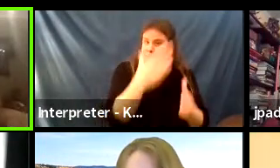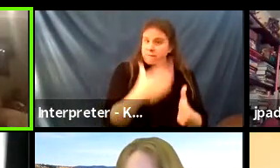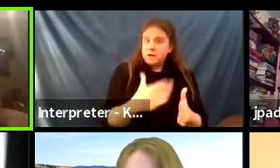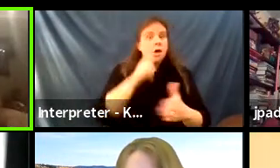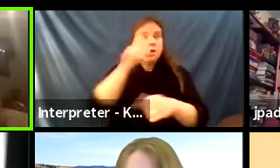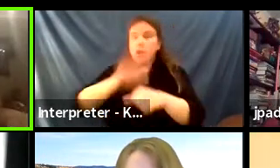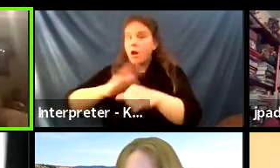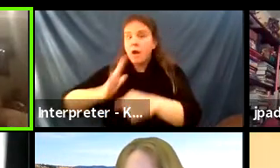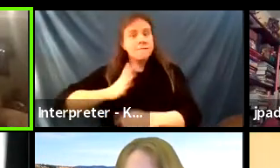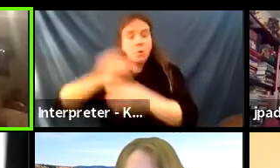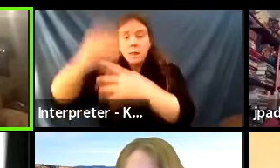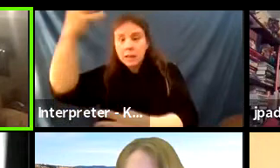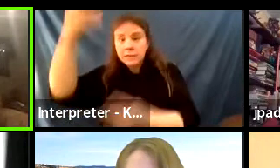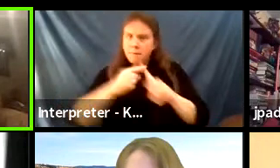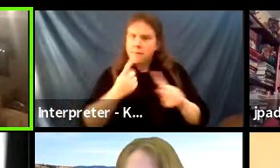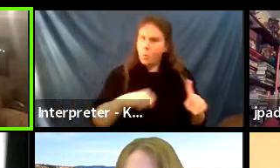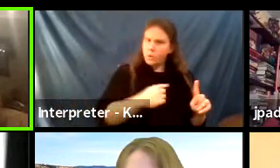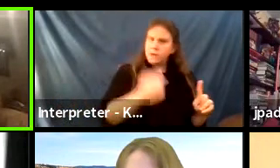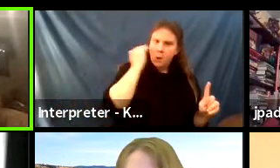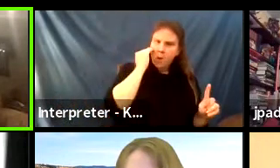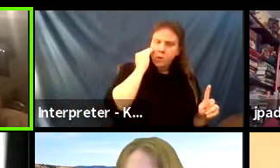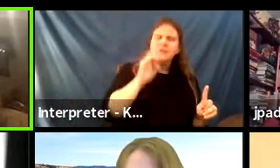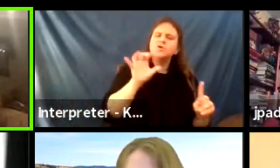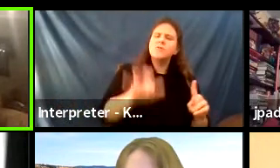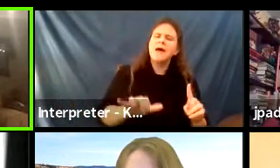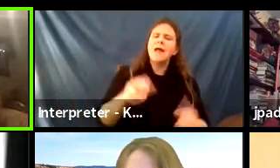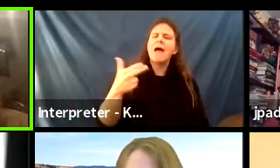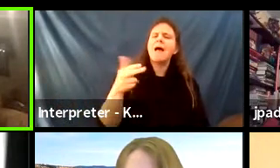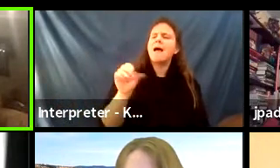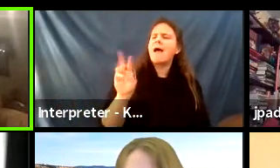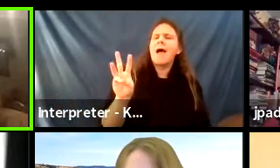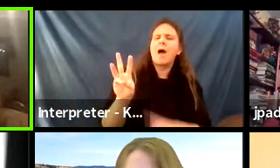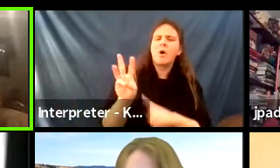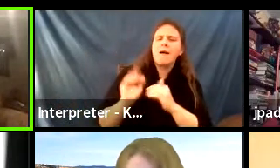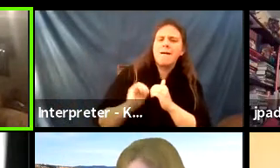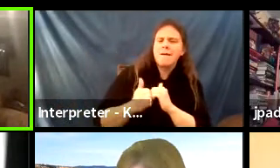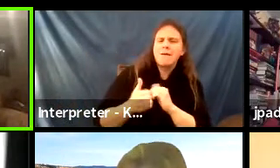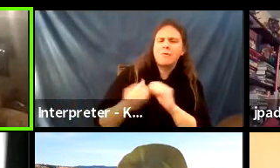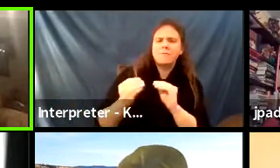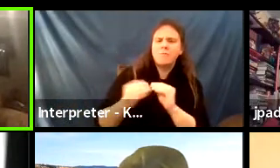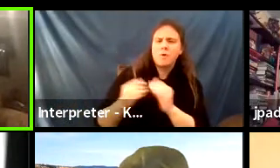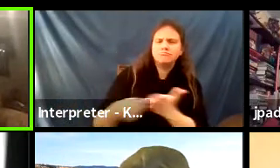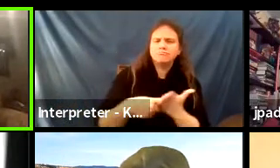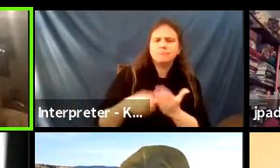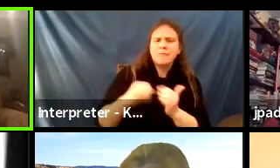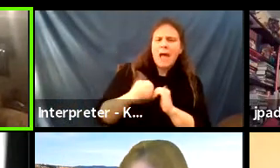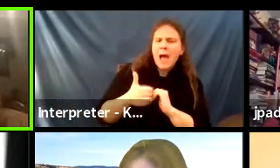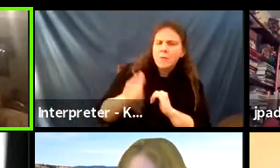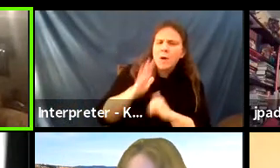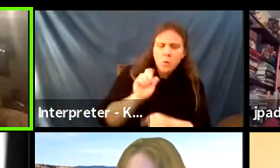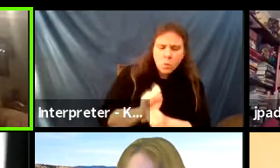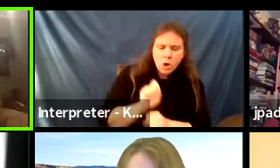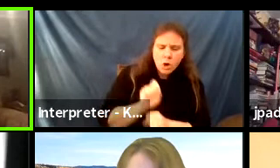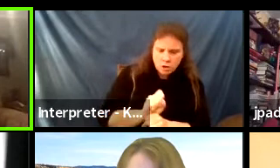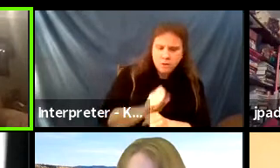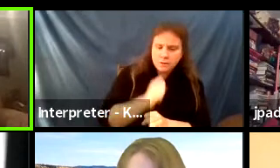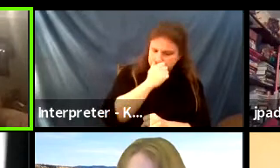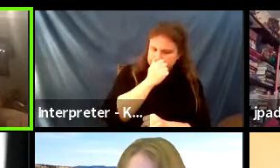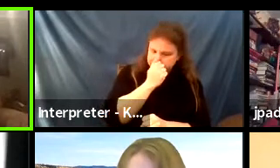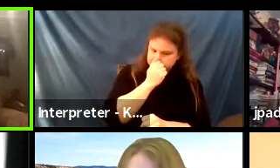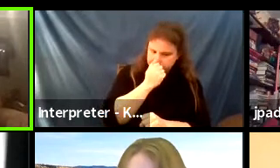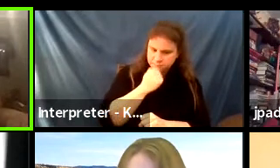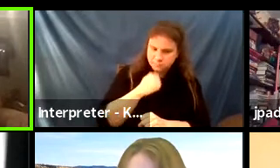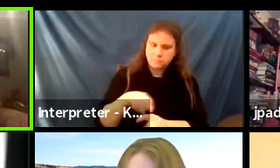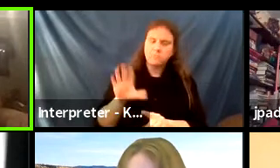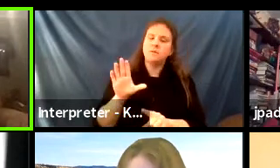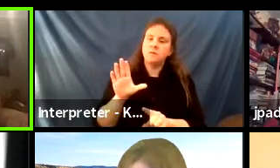that's what the group is asking for, some more in-depth discussion around that so that we can have clarity and support with each other in how to